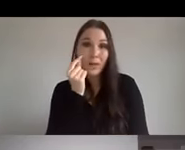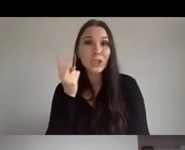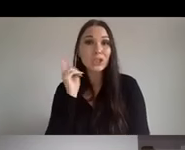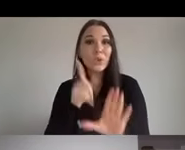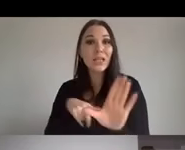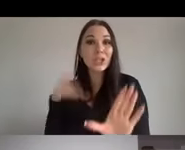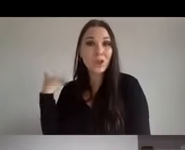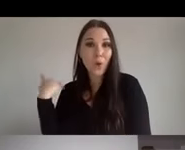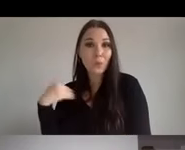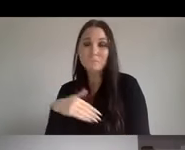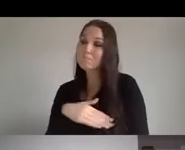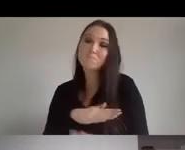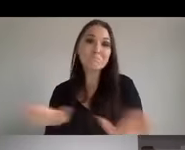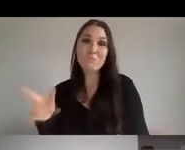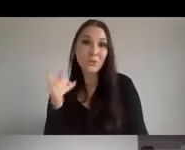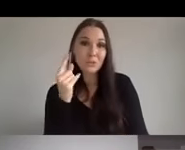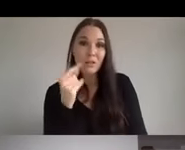think.